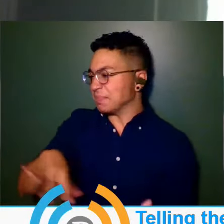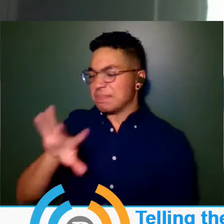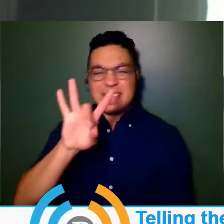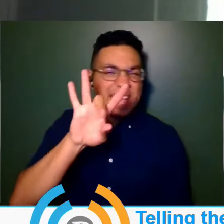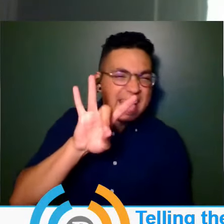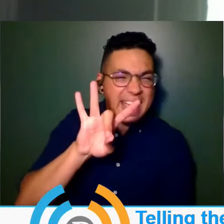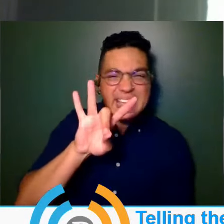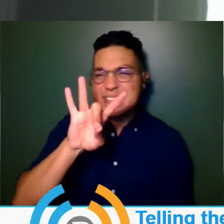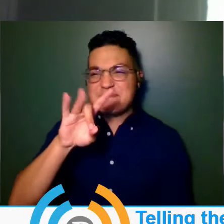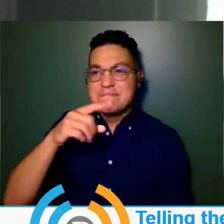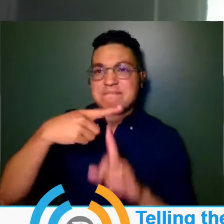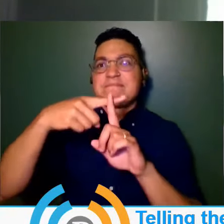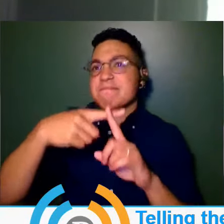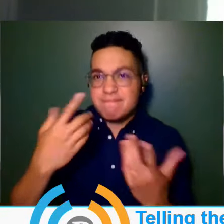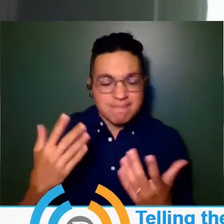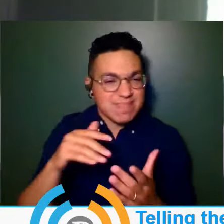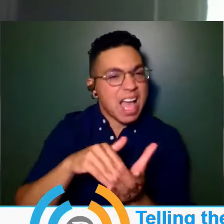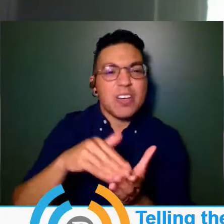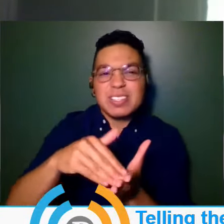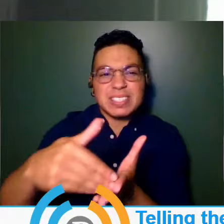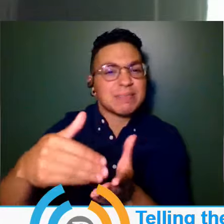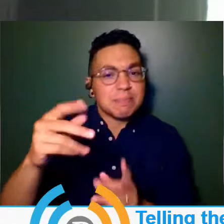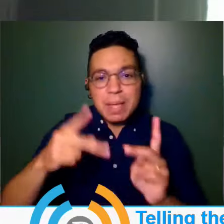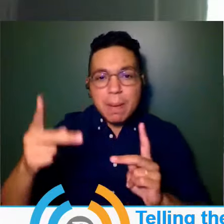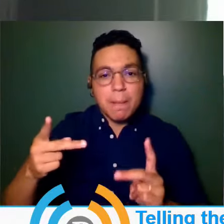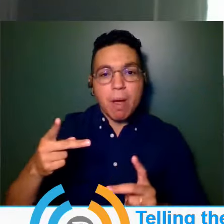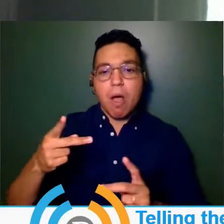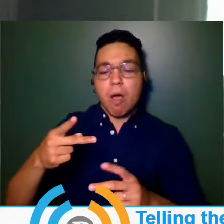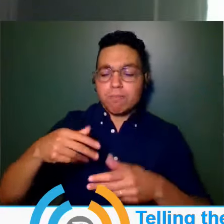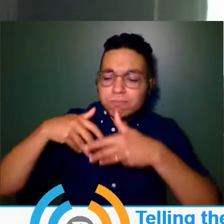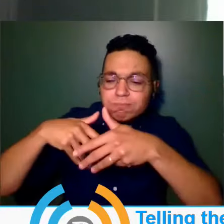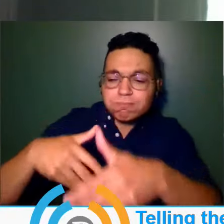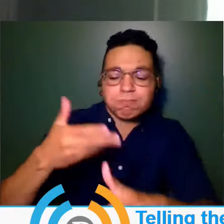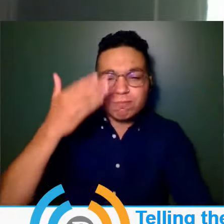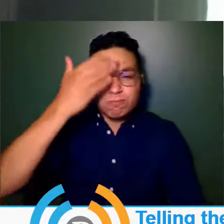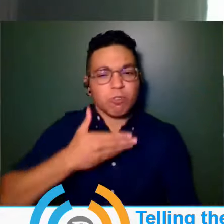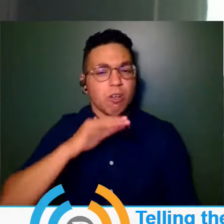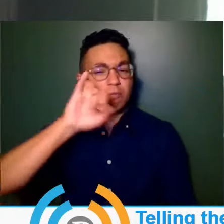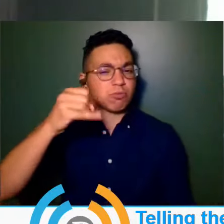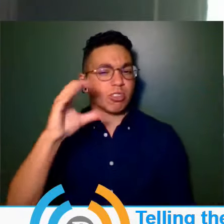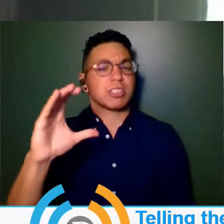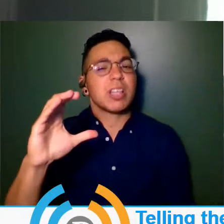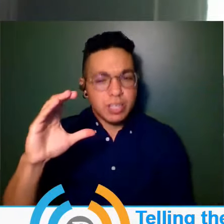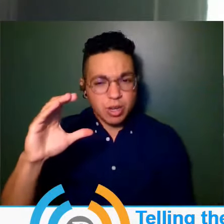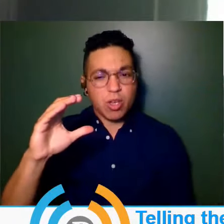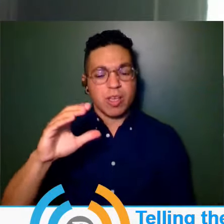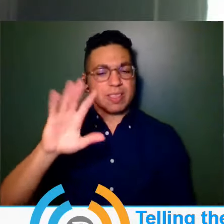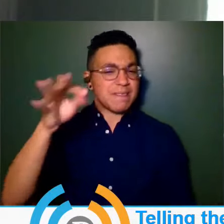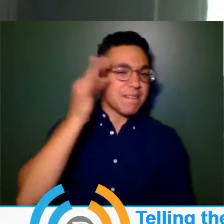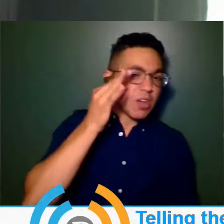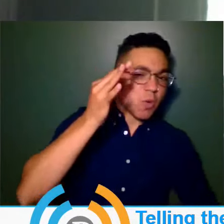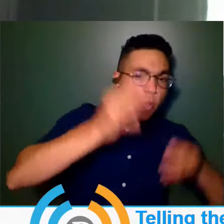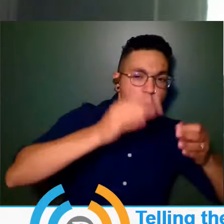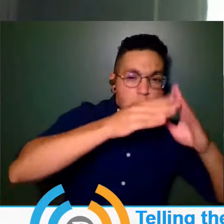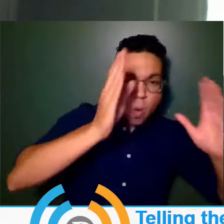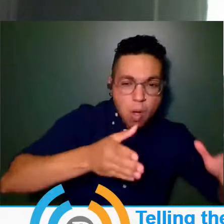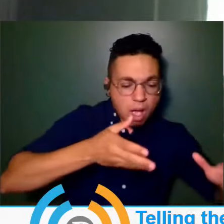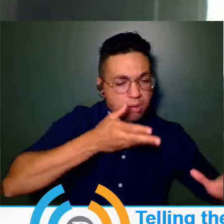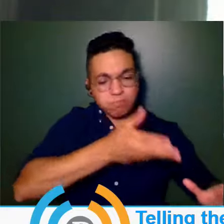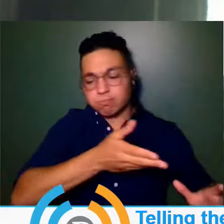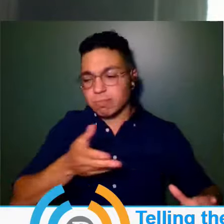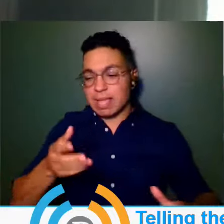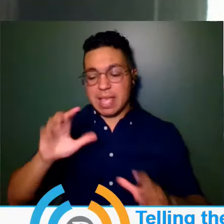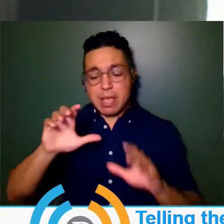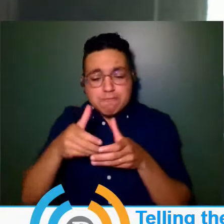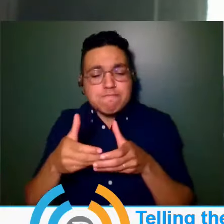8,000+ people on the streets in front of the Justice Center in the federal courthouse. And this little gaggle of people are up there